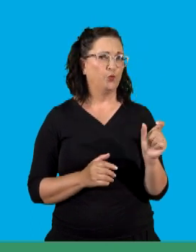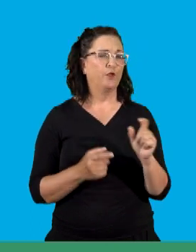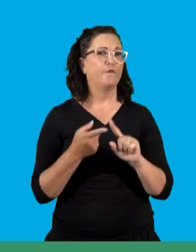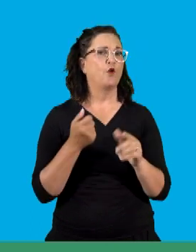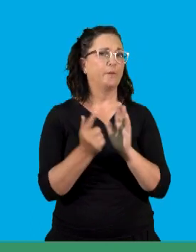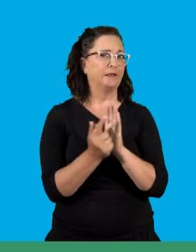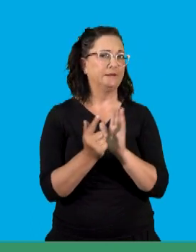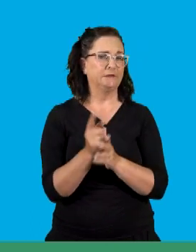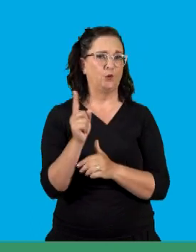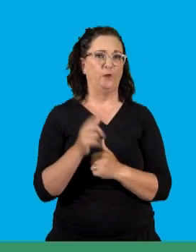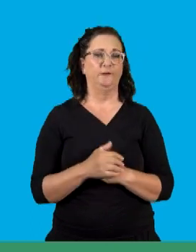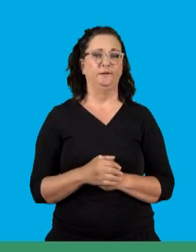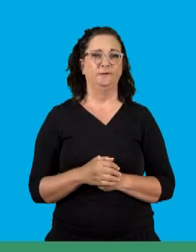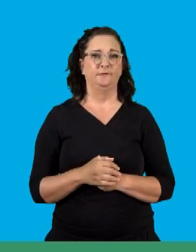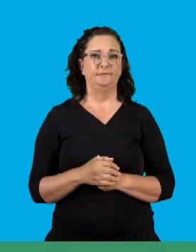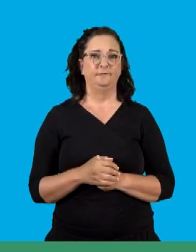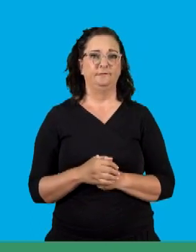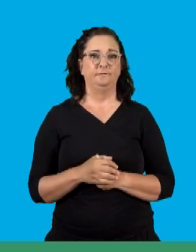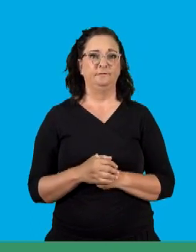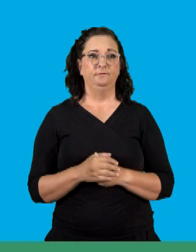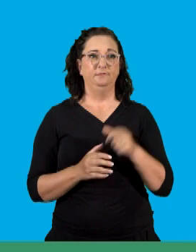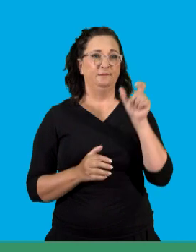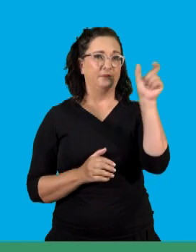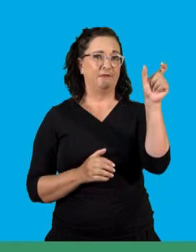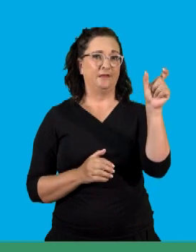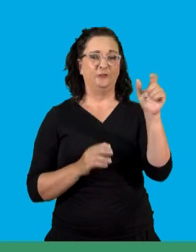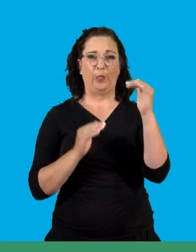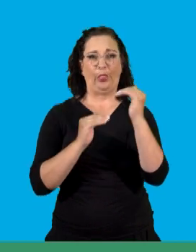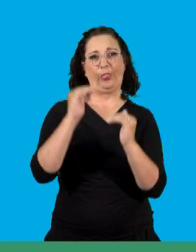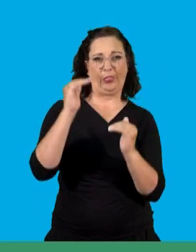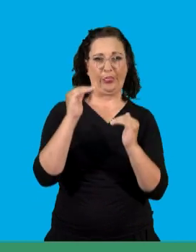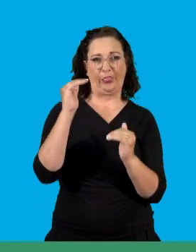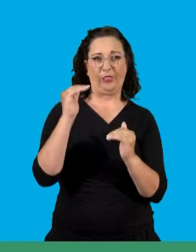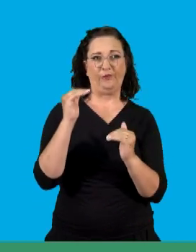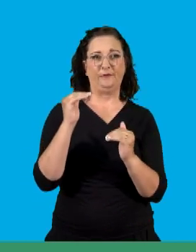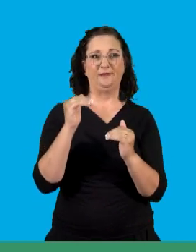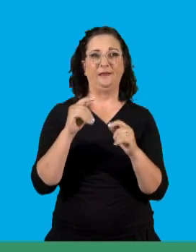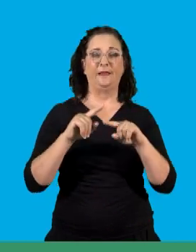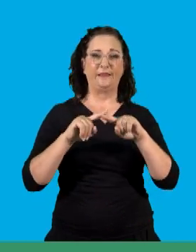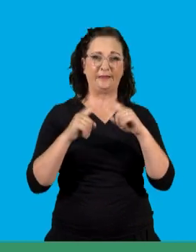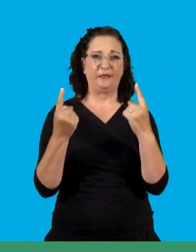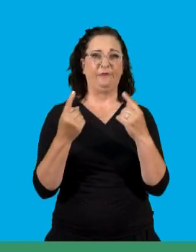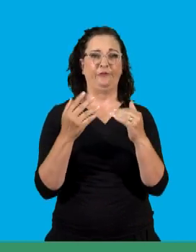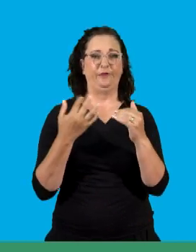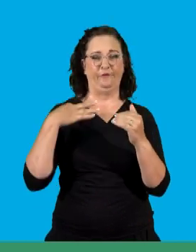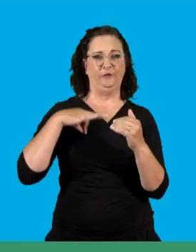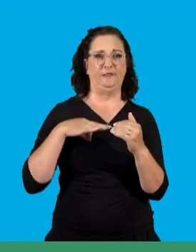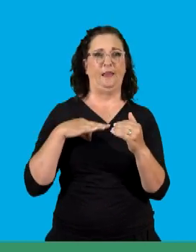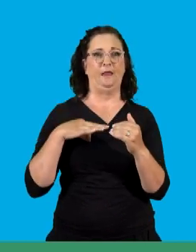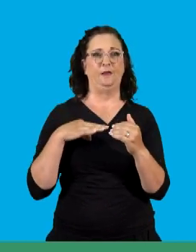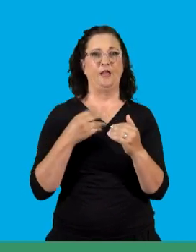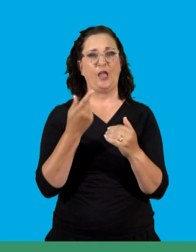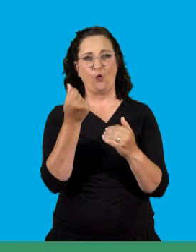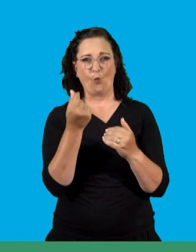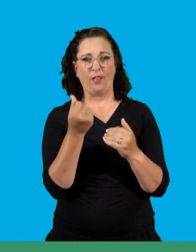up during our lesson. The term is inequality, refers to the difference in income levels and